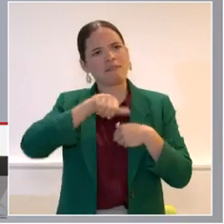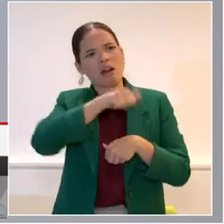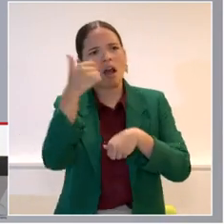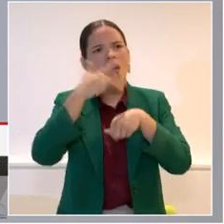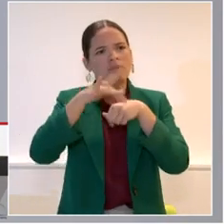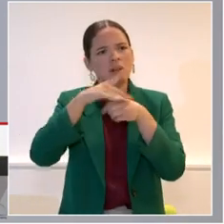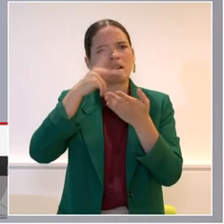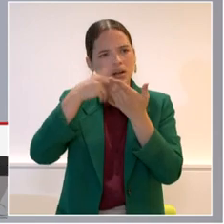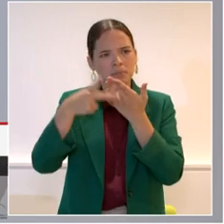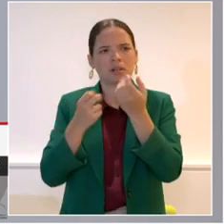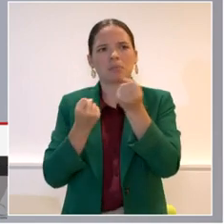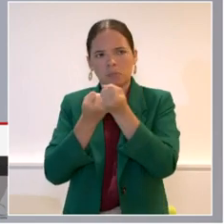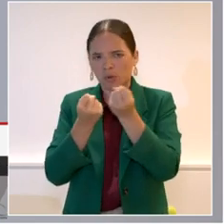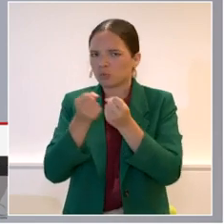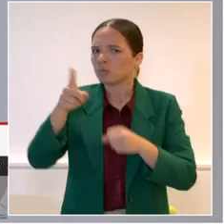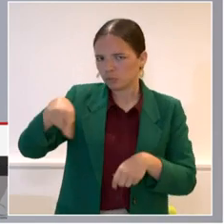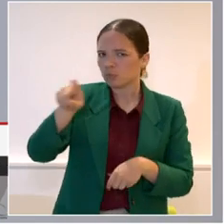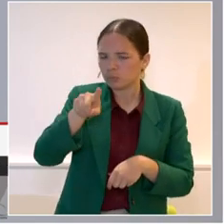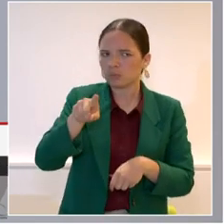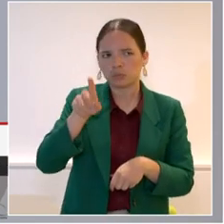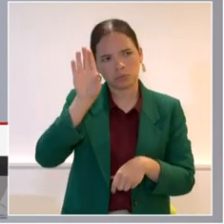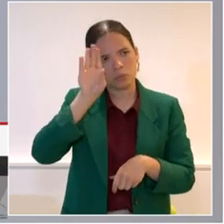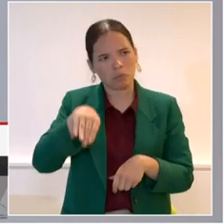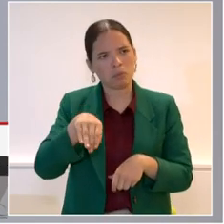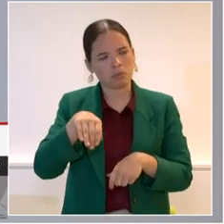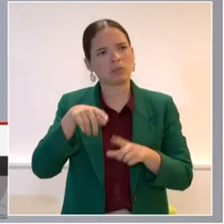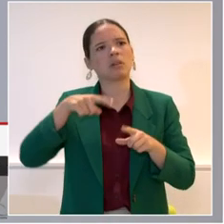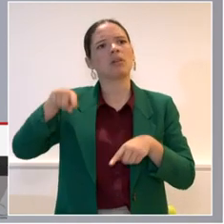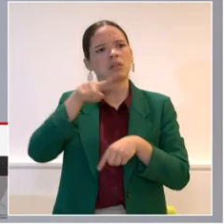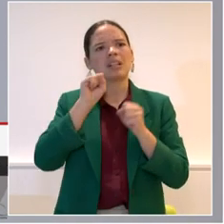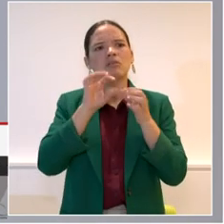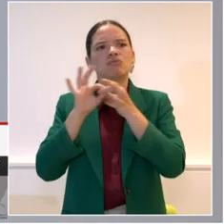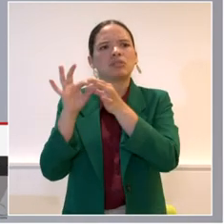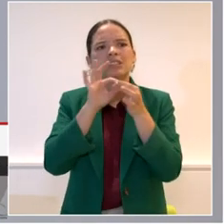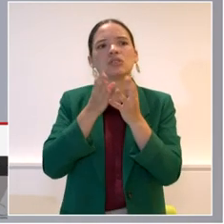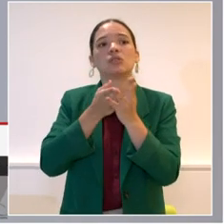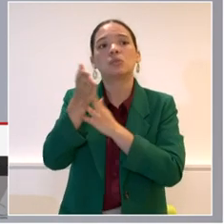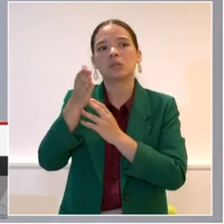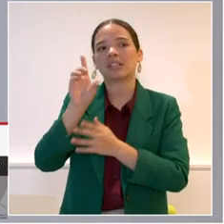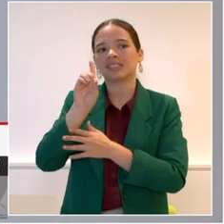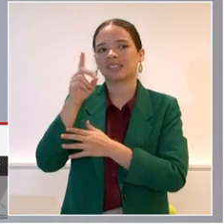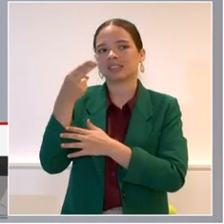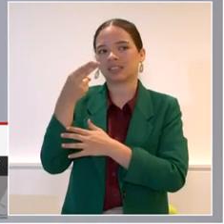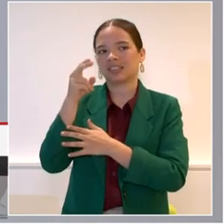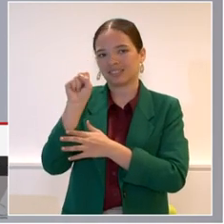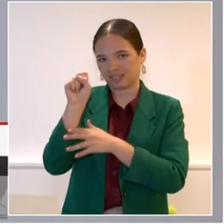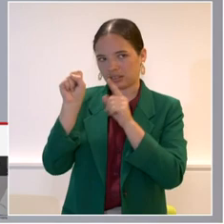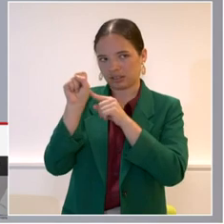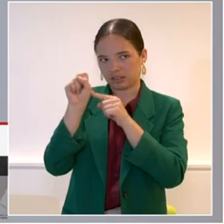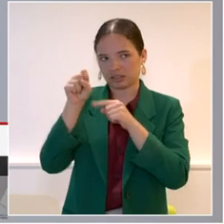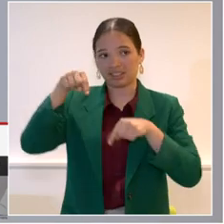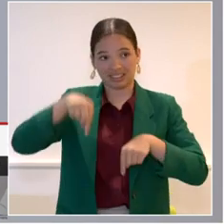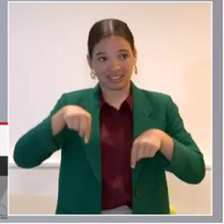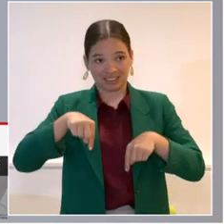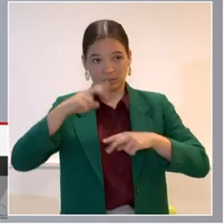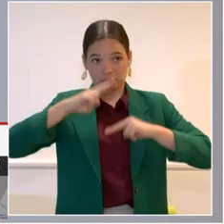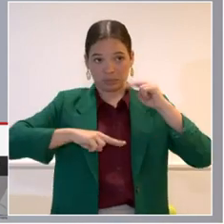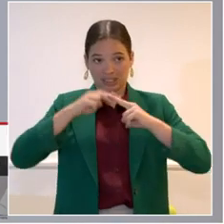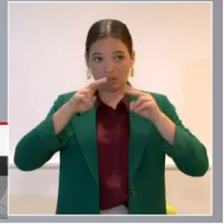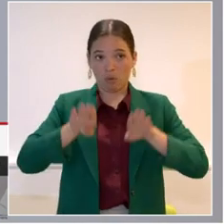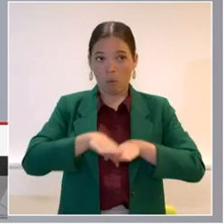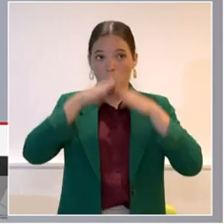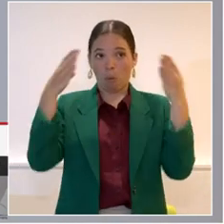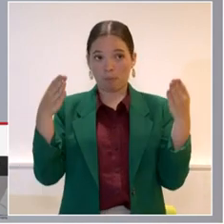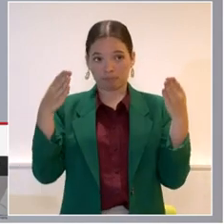and we will help you stay connected through DHS when this center opens even closer to where many people live